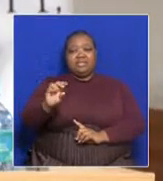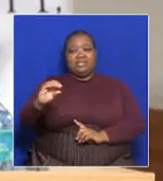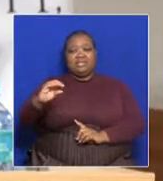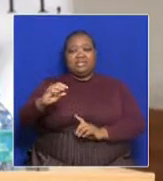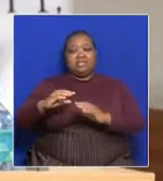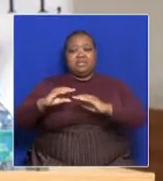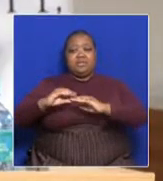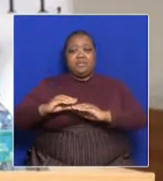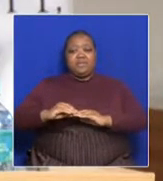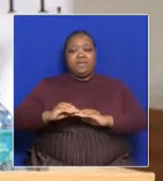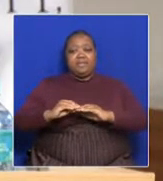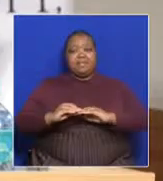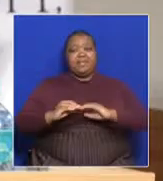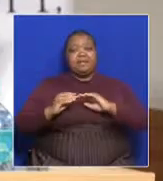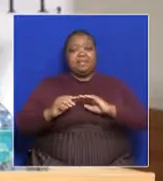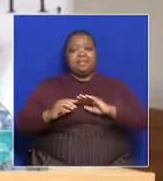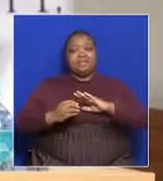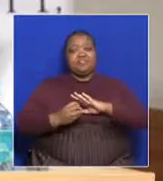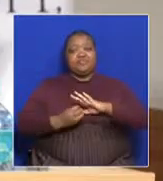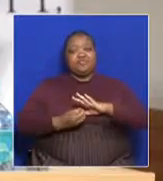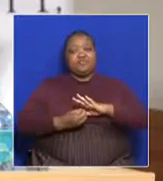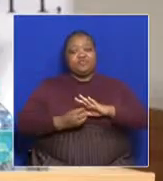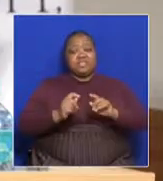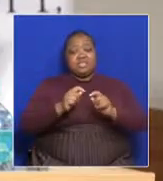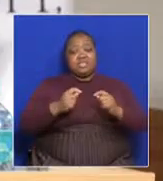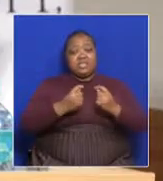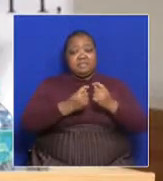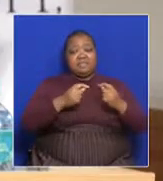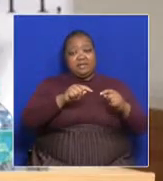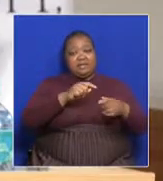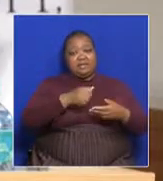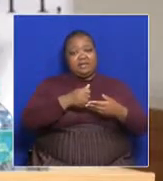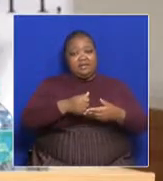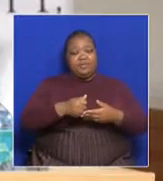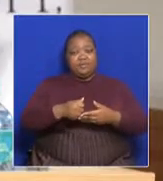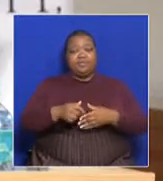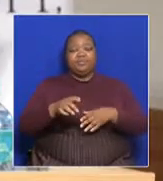assist to convey the exhibits for storage at Port Shepstone